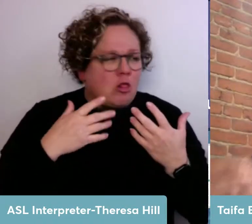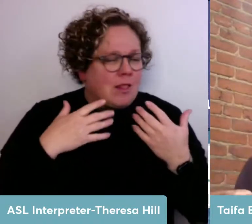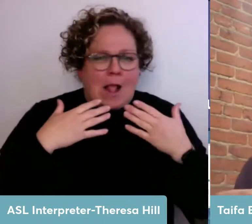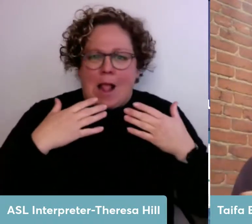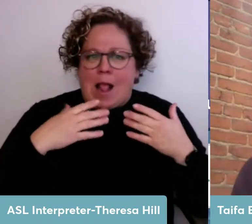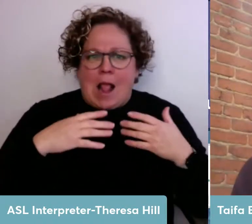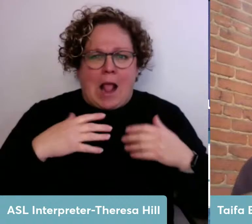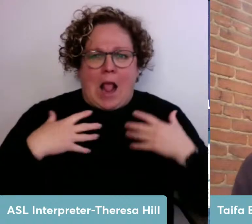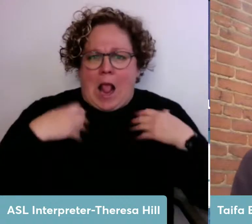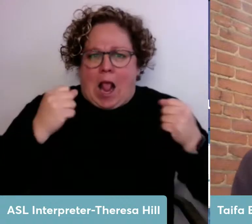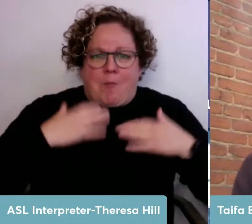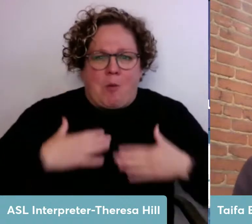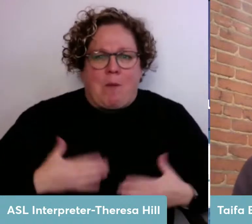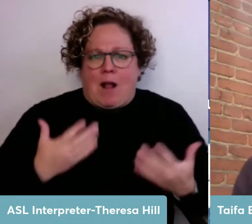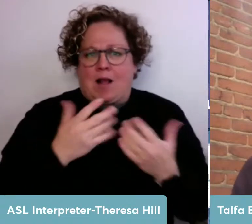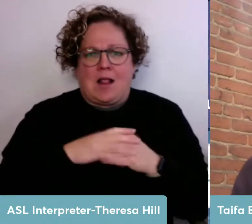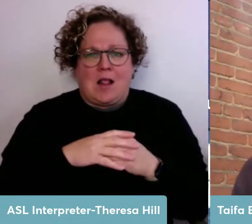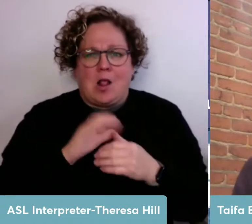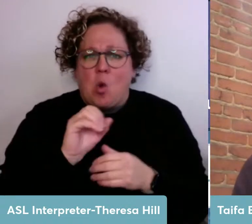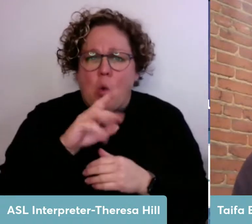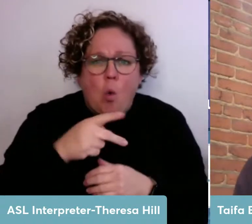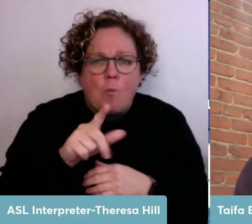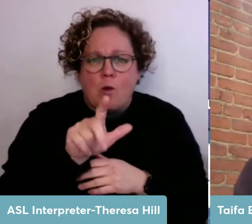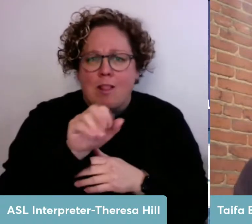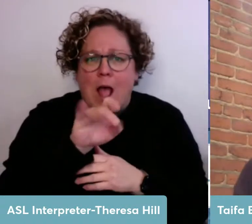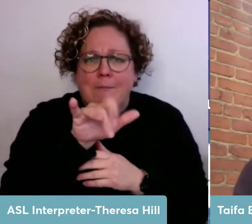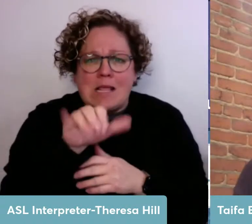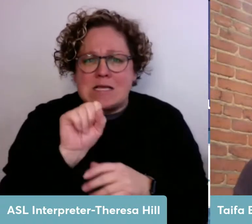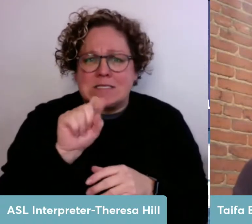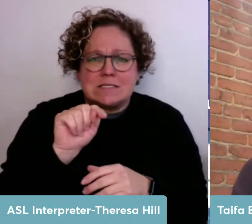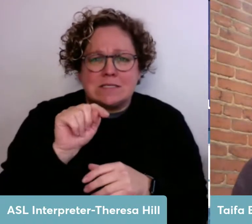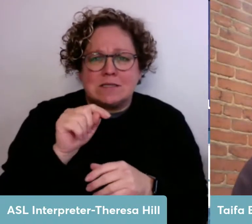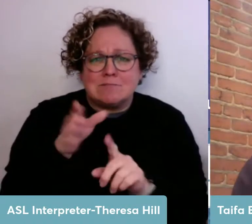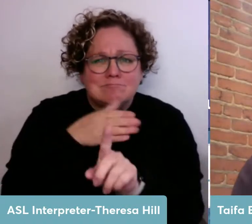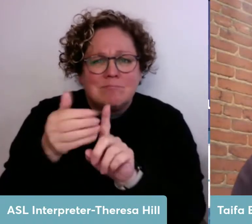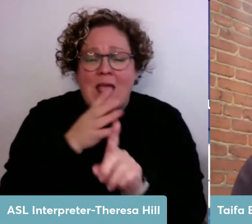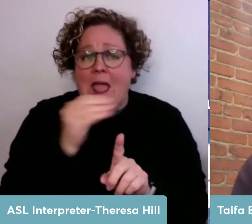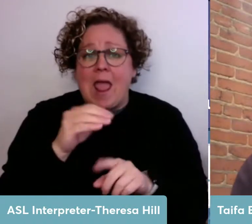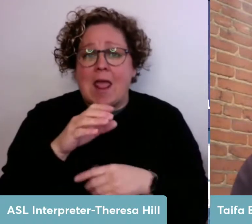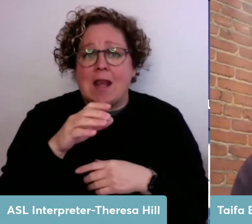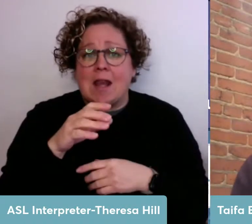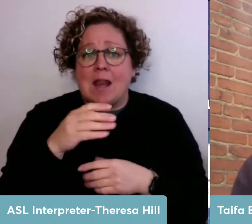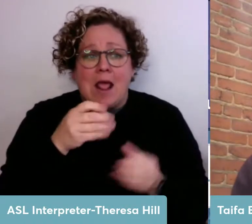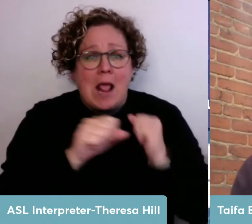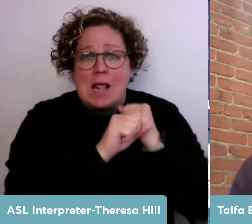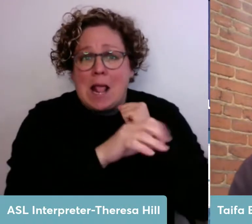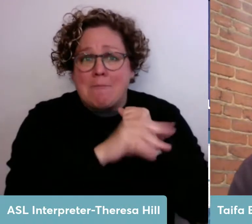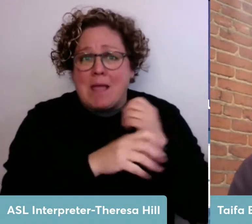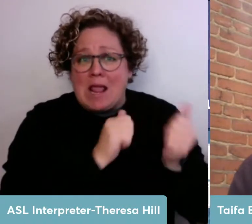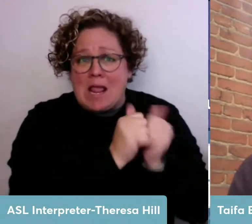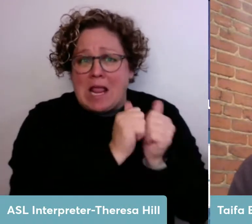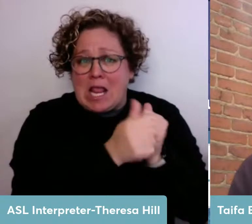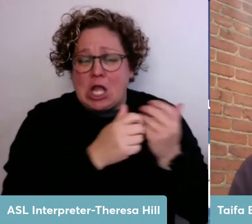the corporate lobbyist, and the campaign donor. We've seen that. And so the value